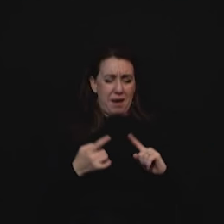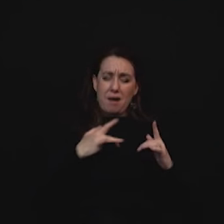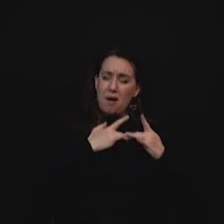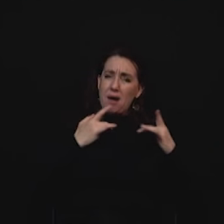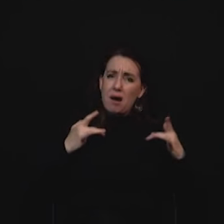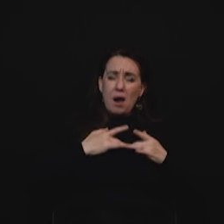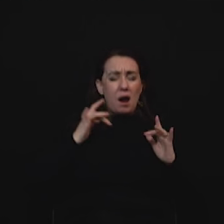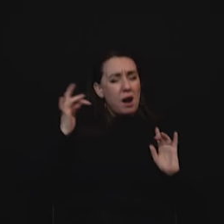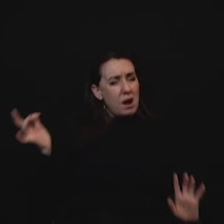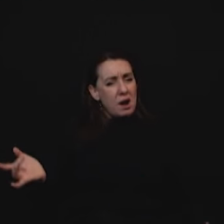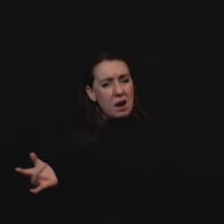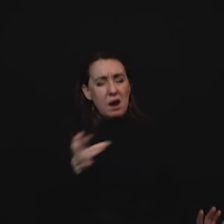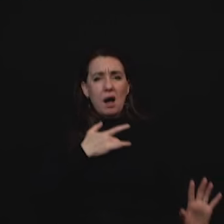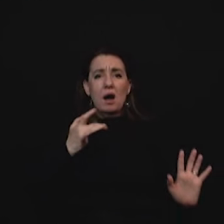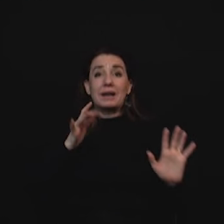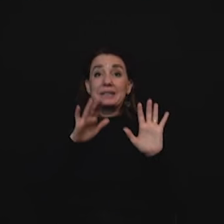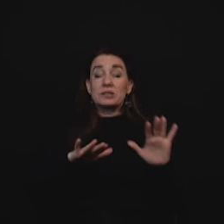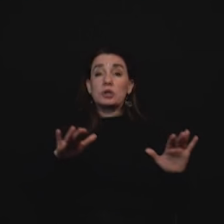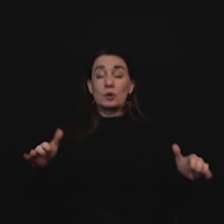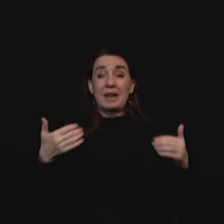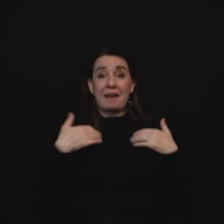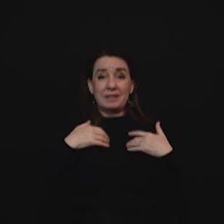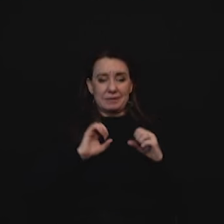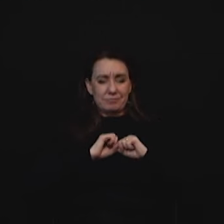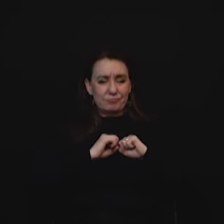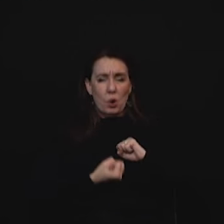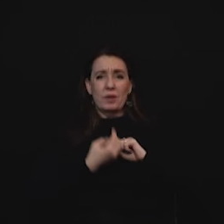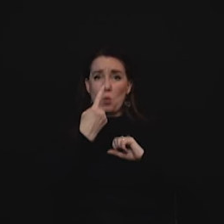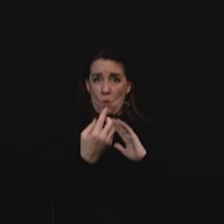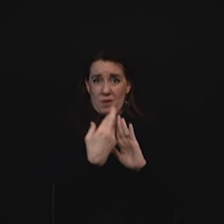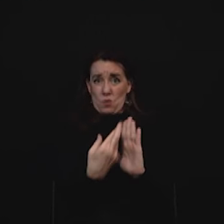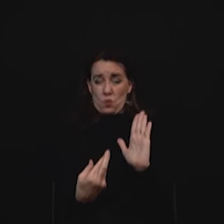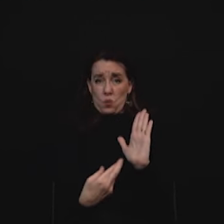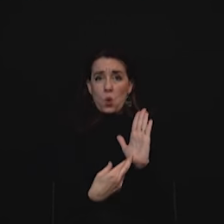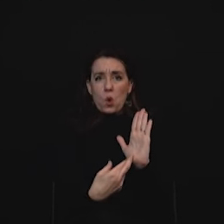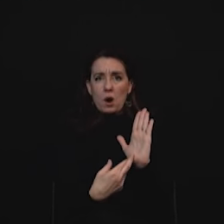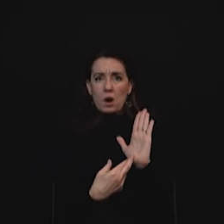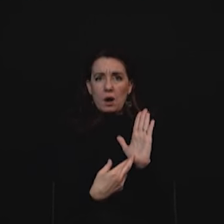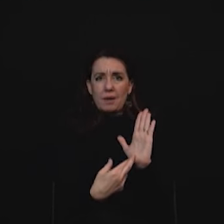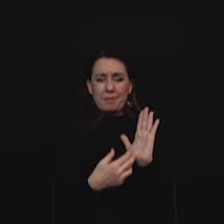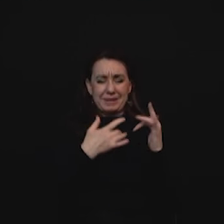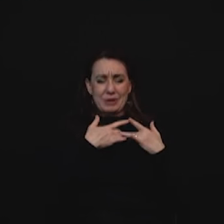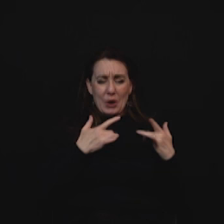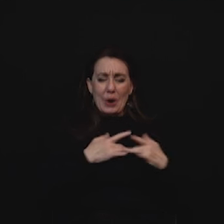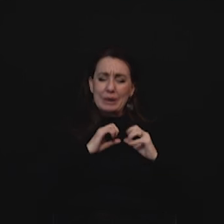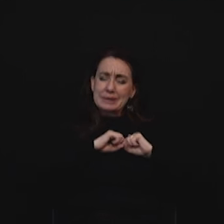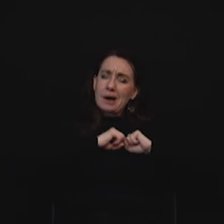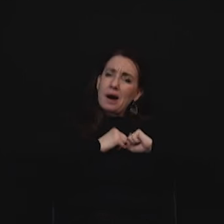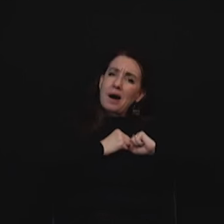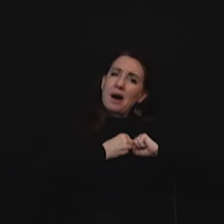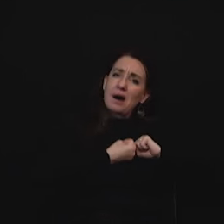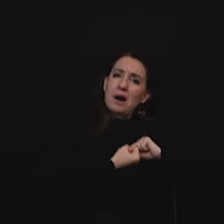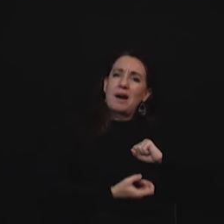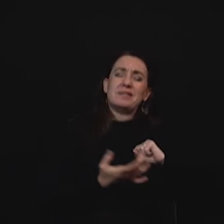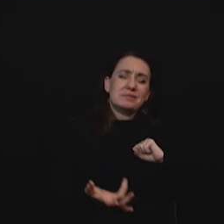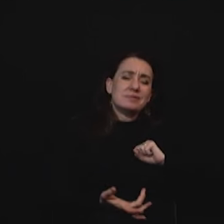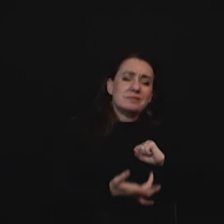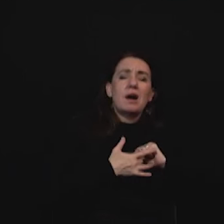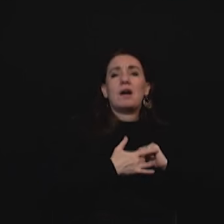heart. His children hadn't just broken the one rule, they had broken God's heart. They had broken their